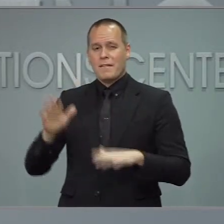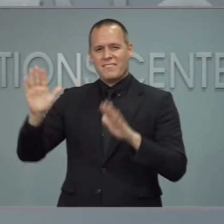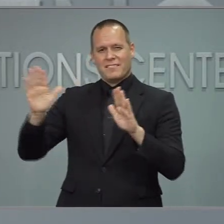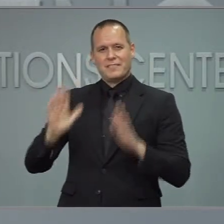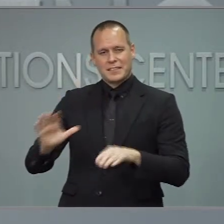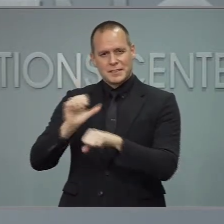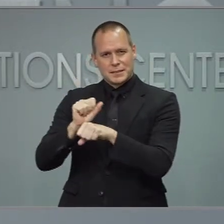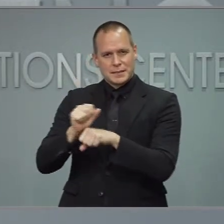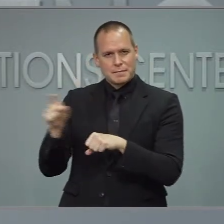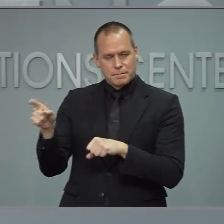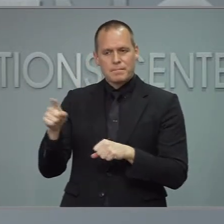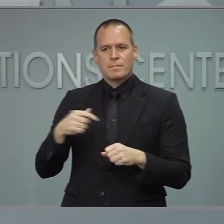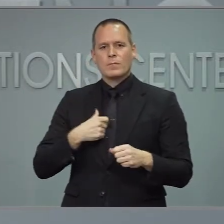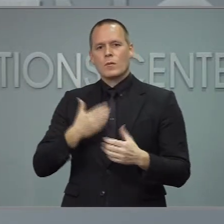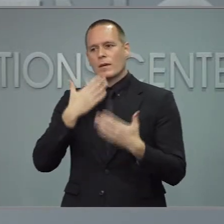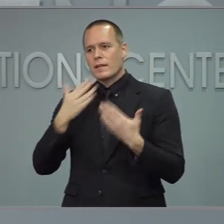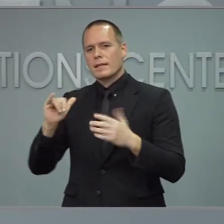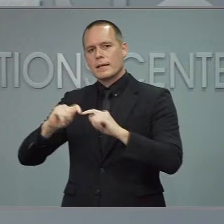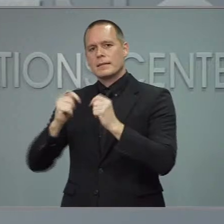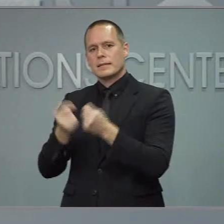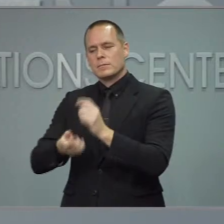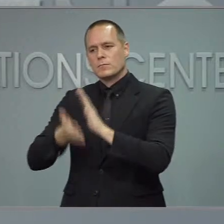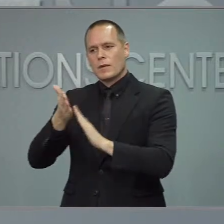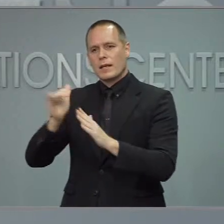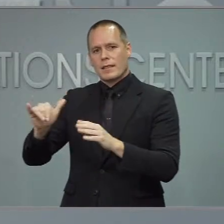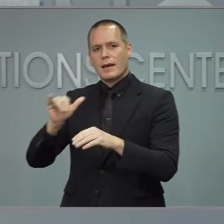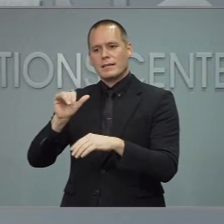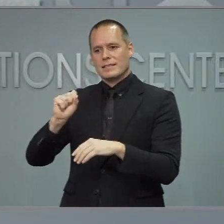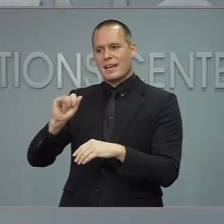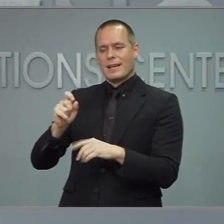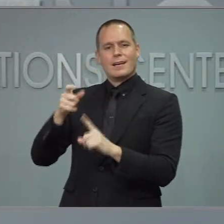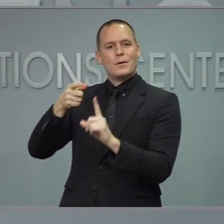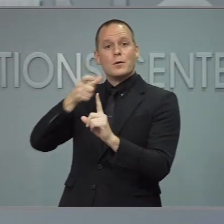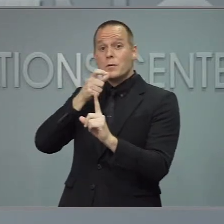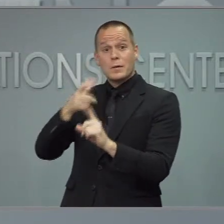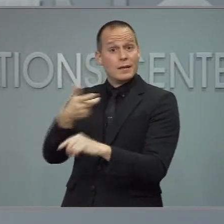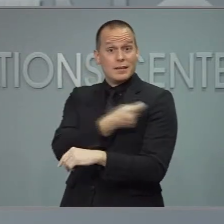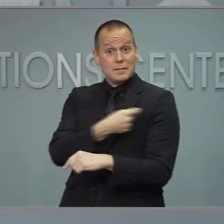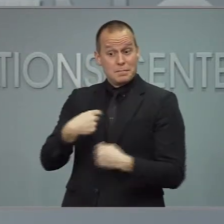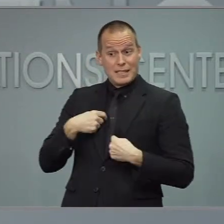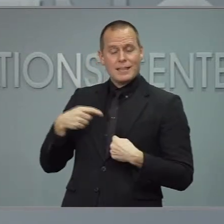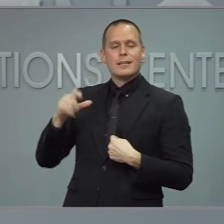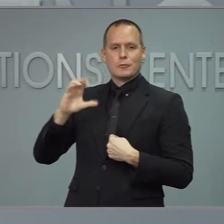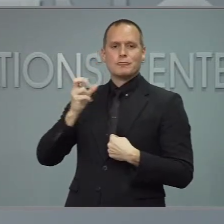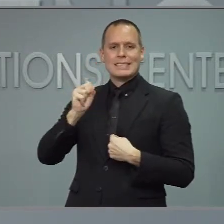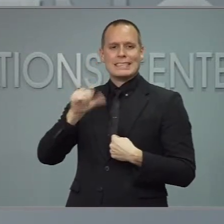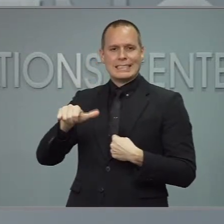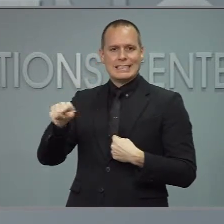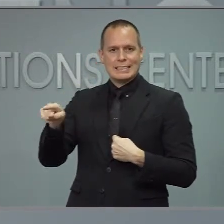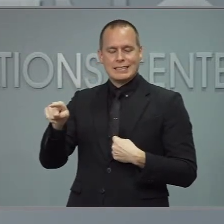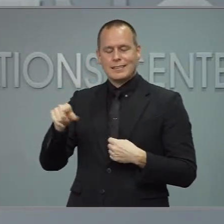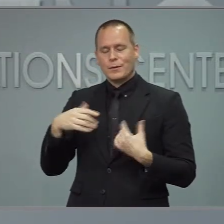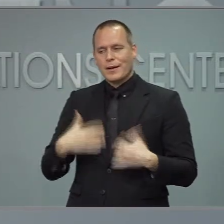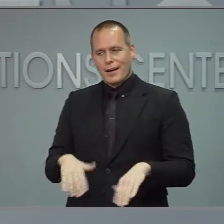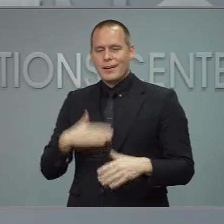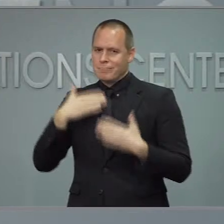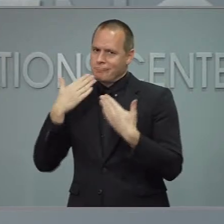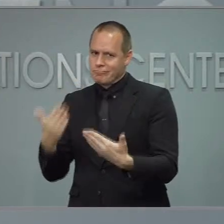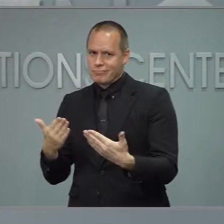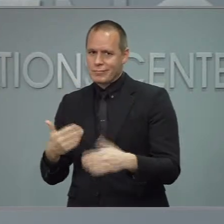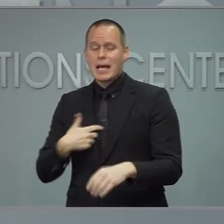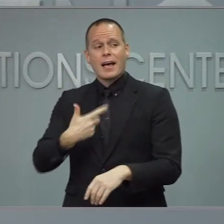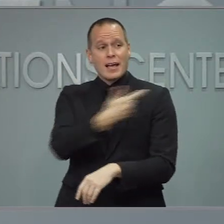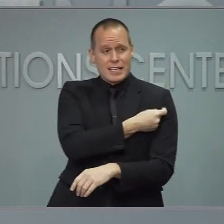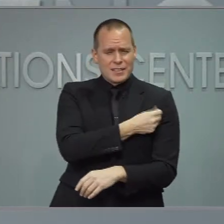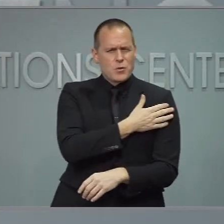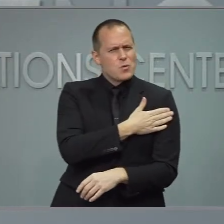to thank the great team running the site, especially Chrissy, who gave me my vaccine. My arm was sore, and I did feel a little